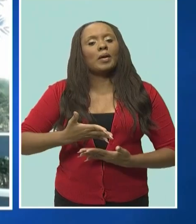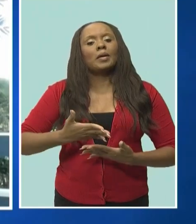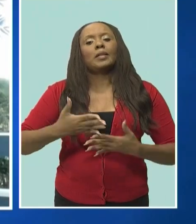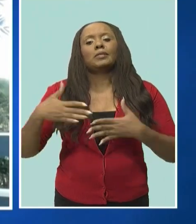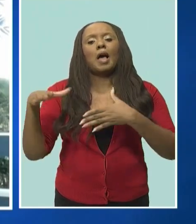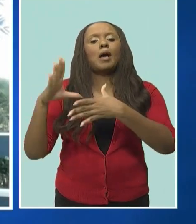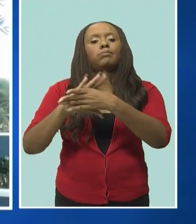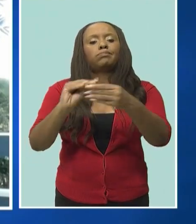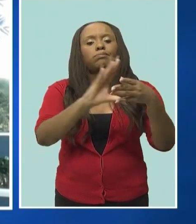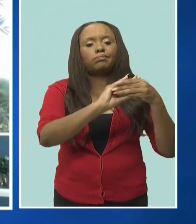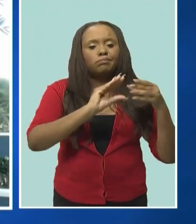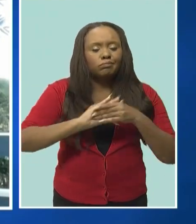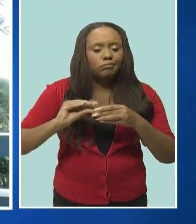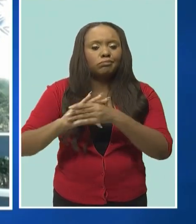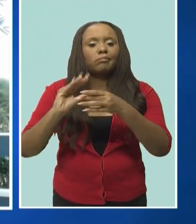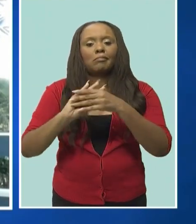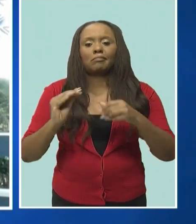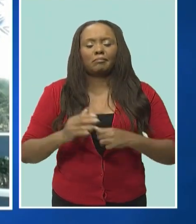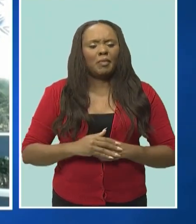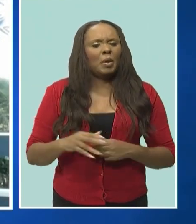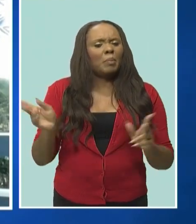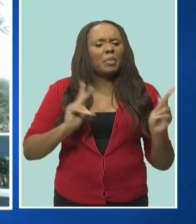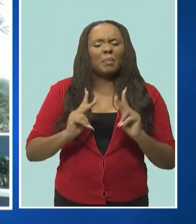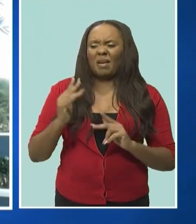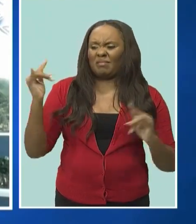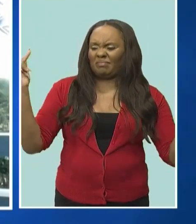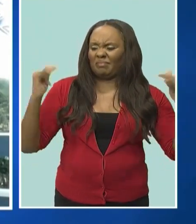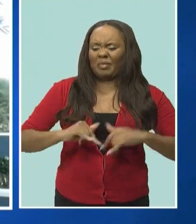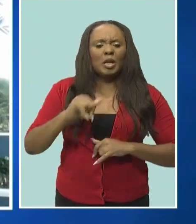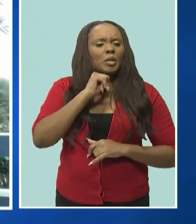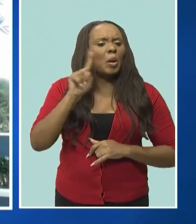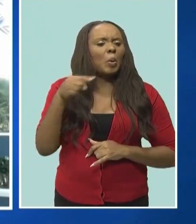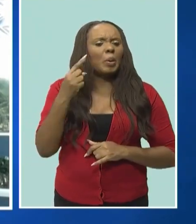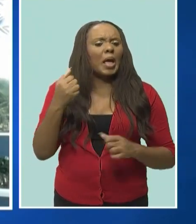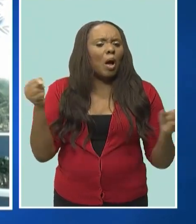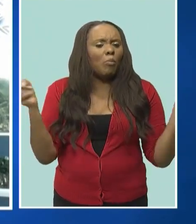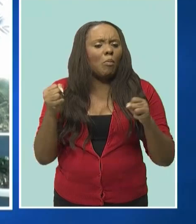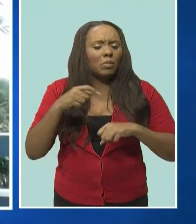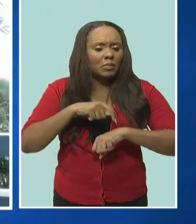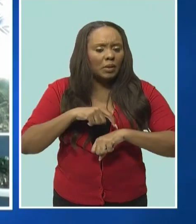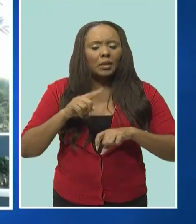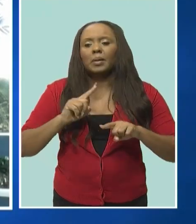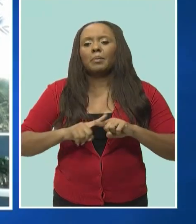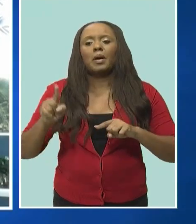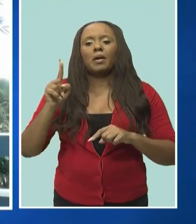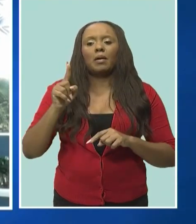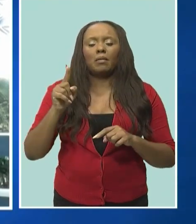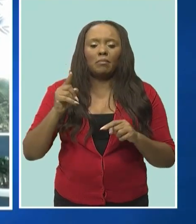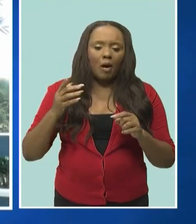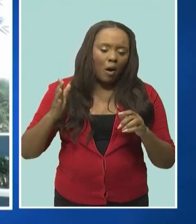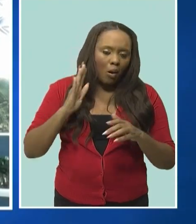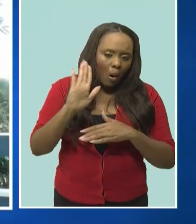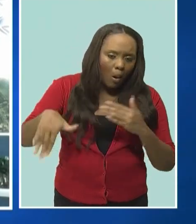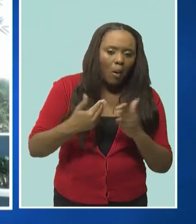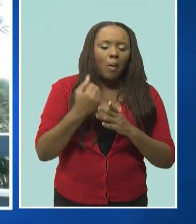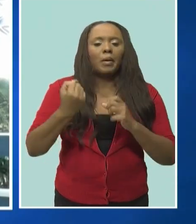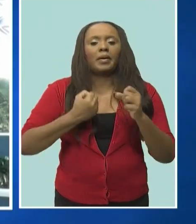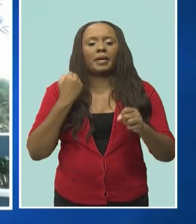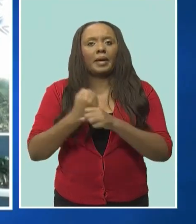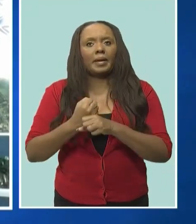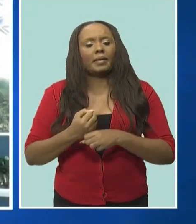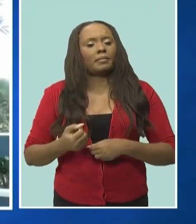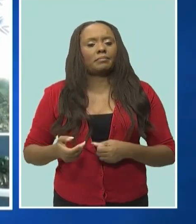think Barbados is not just a winter destination, but it's an all-around destination because, with festivals like Crop